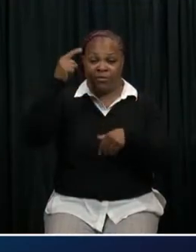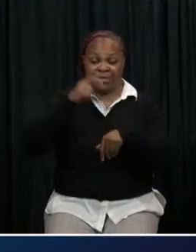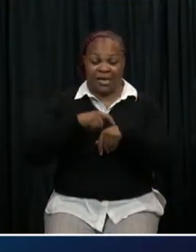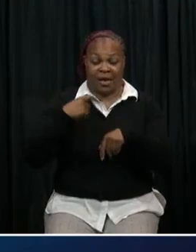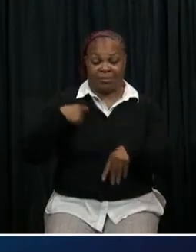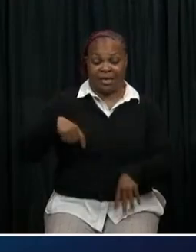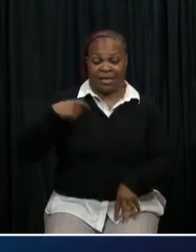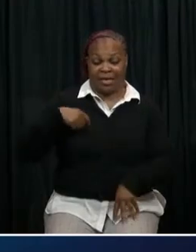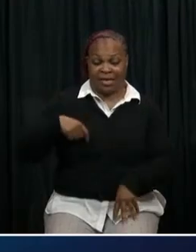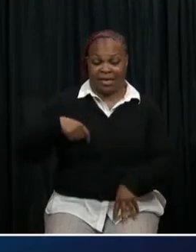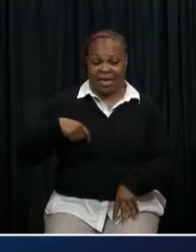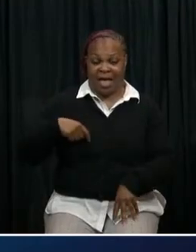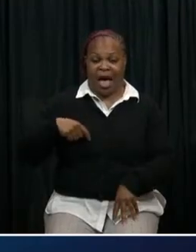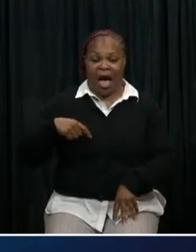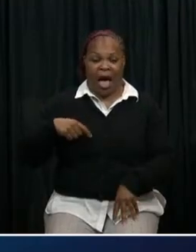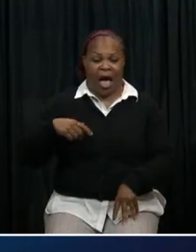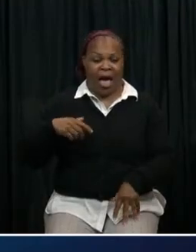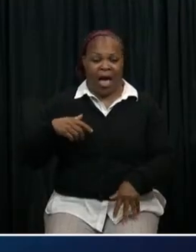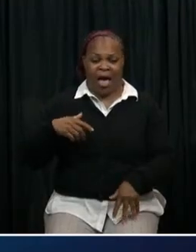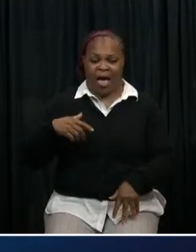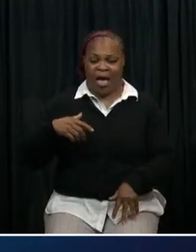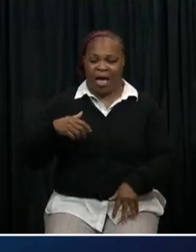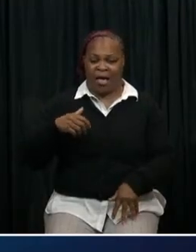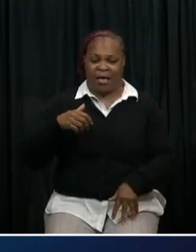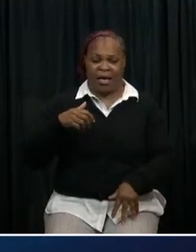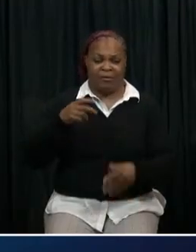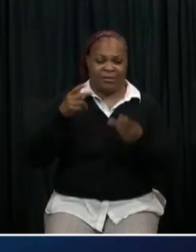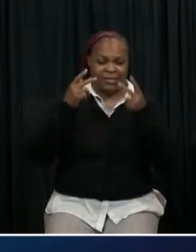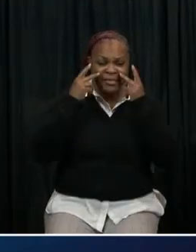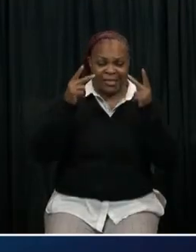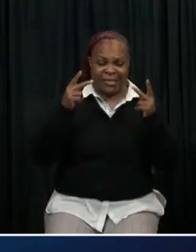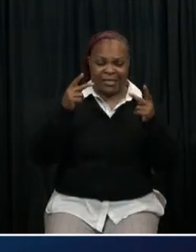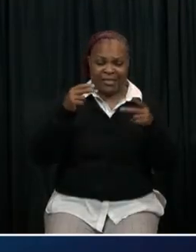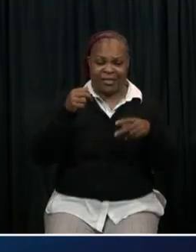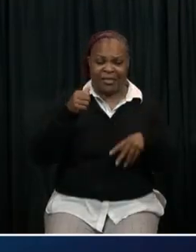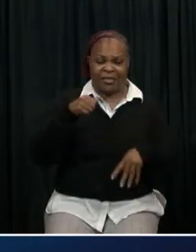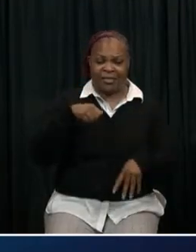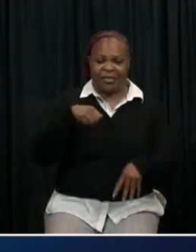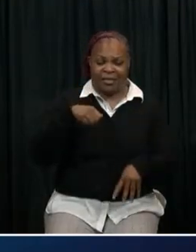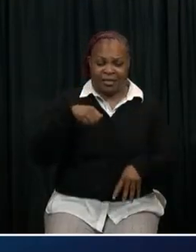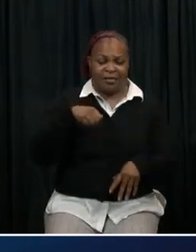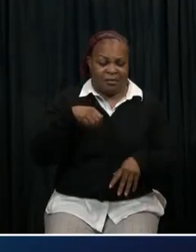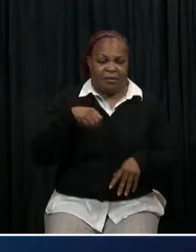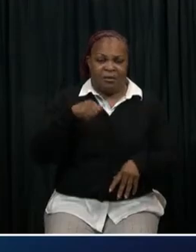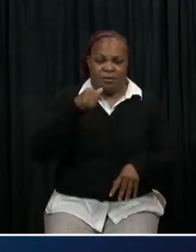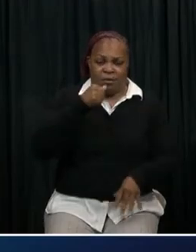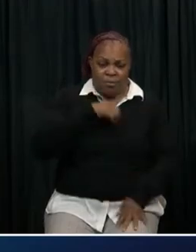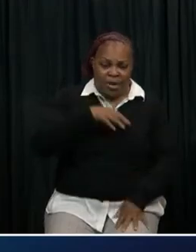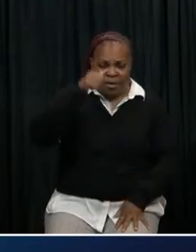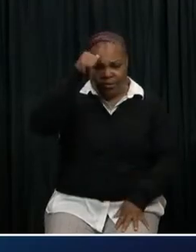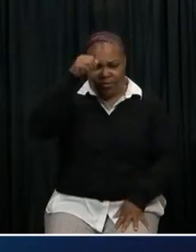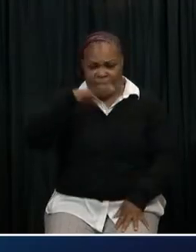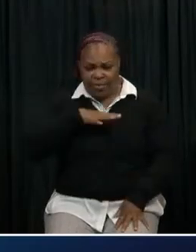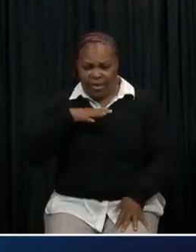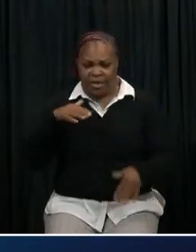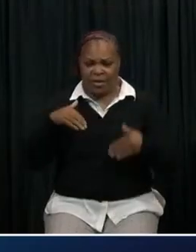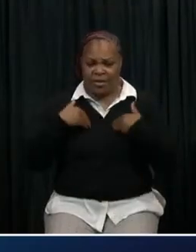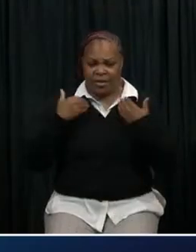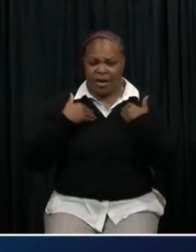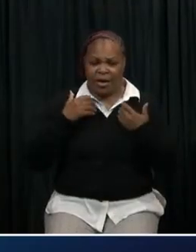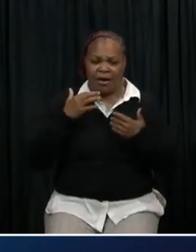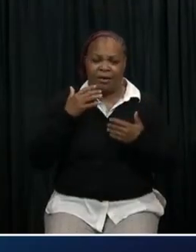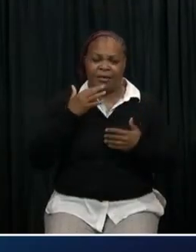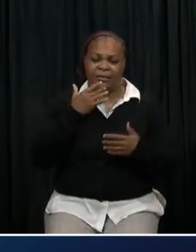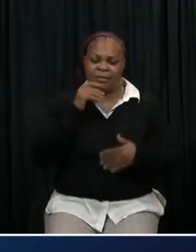delegate. I have been greatly impressed by the diversity that I've seen. Men and women from the global